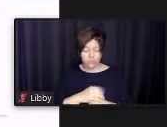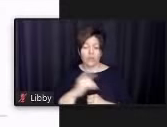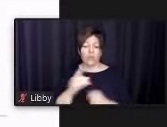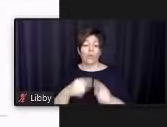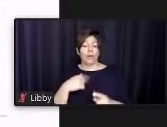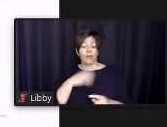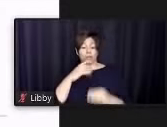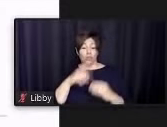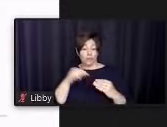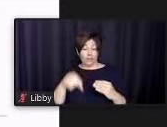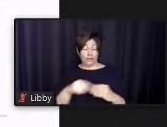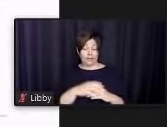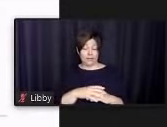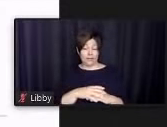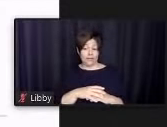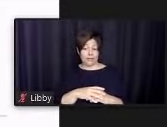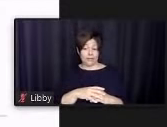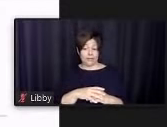this,